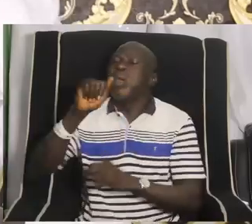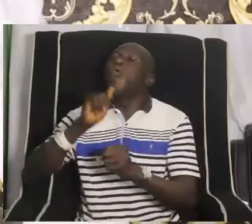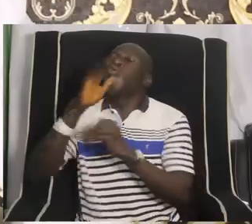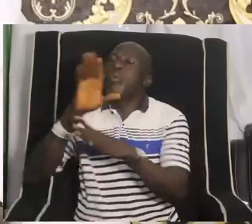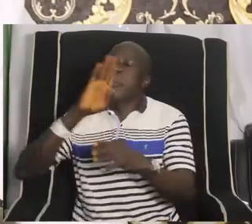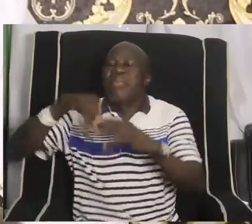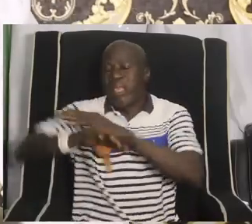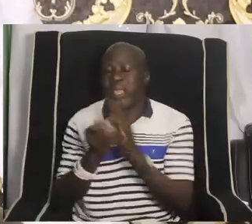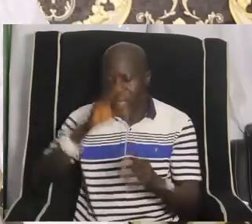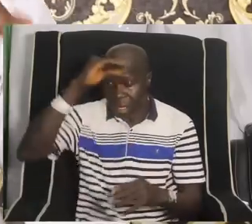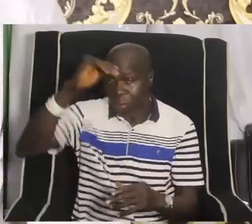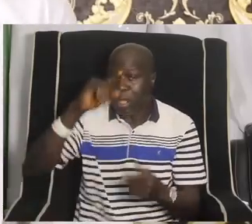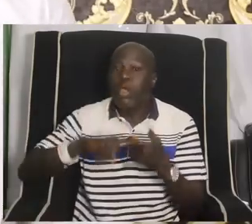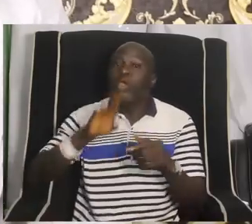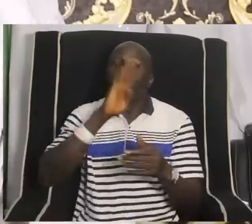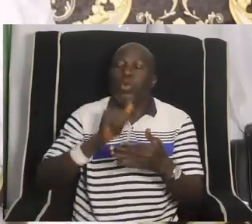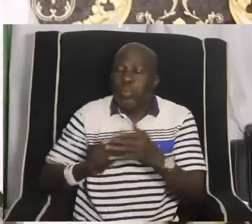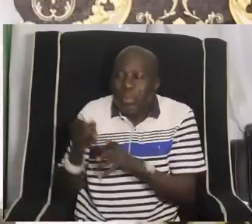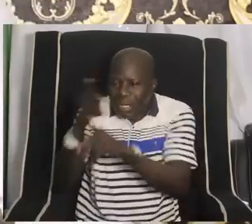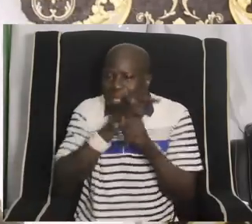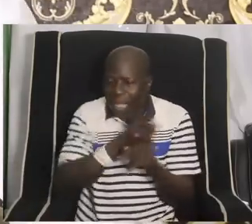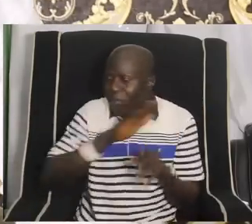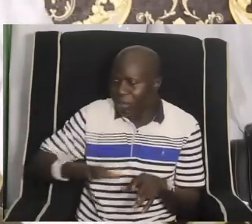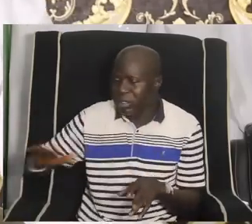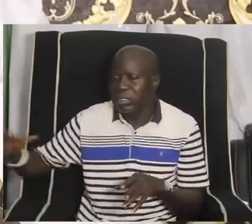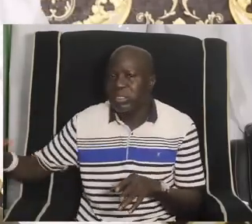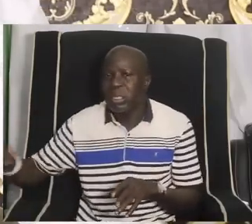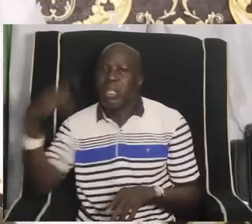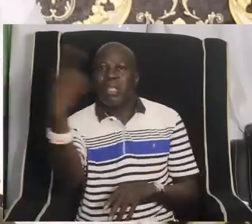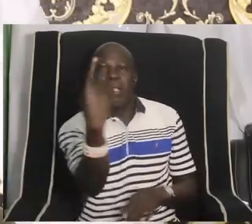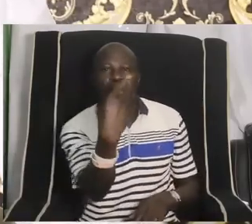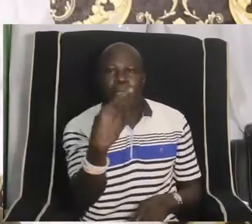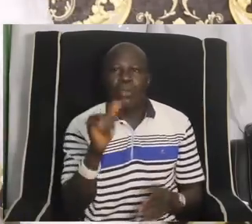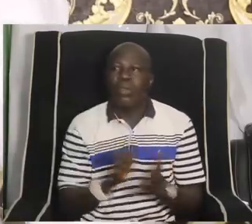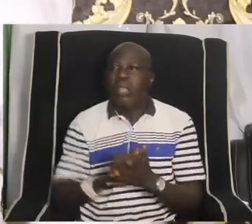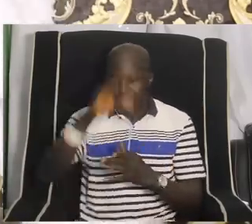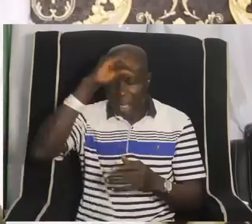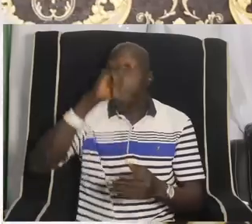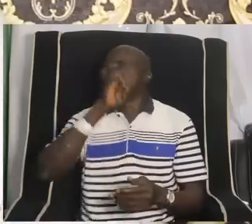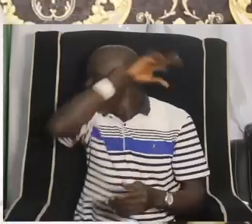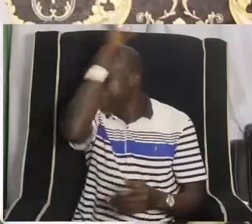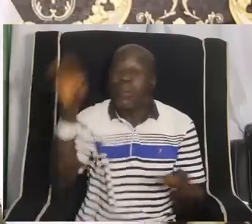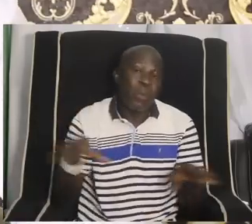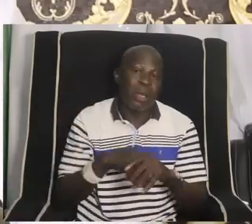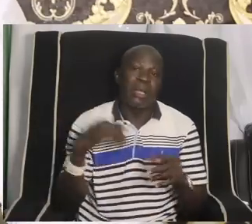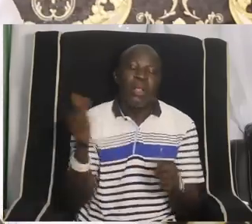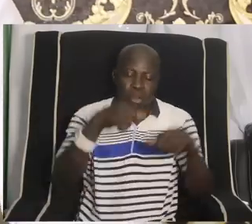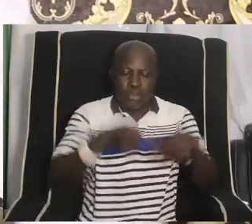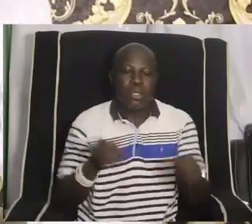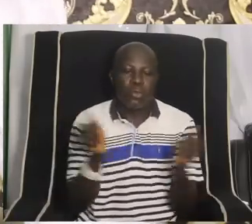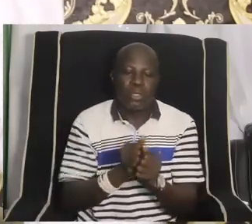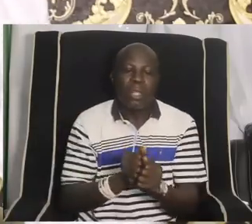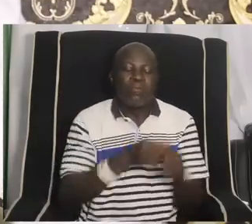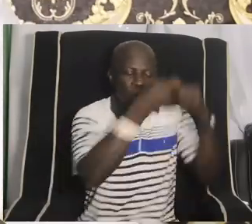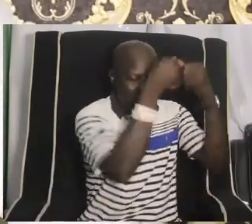that makes a lot of women a man. That they are taking care of children alone. Men cannot marry them and stay with